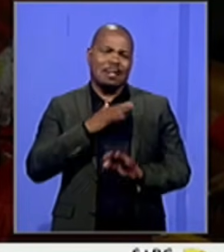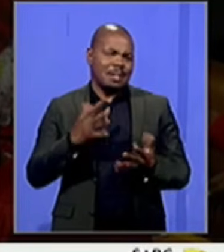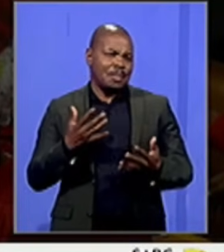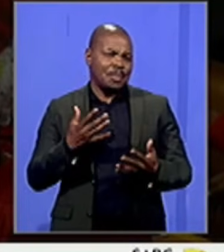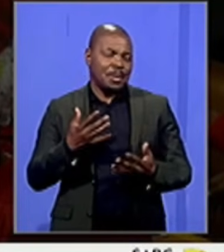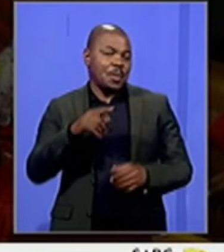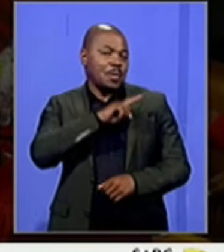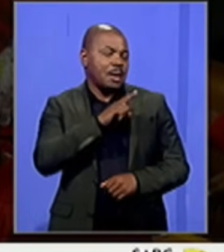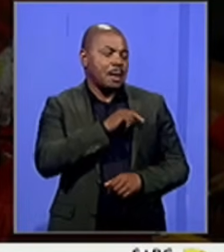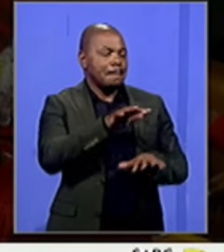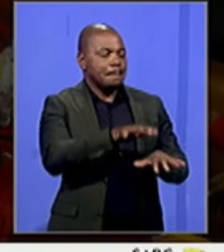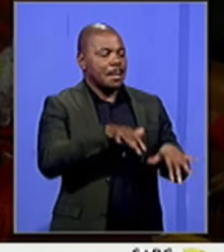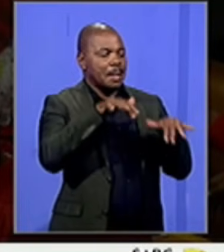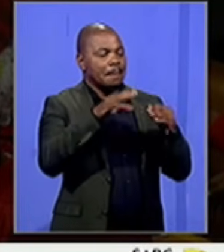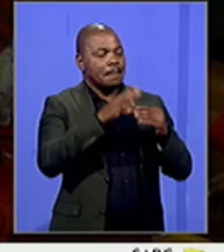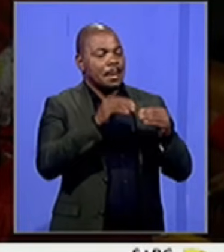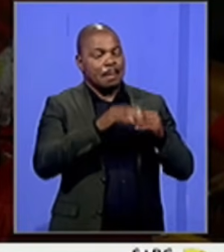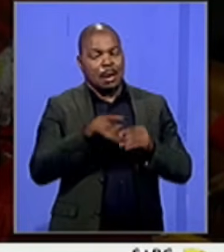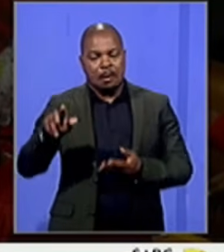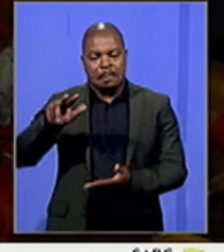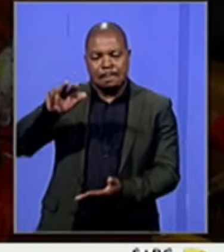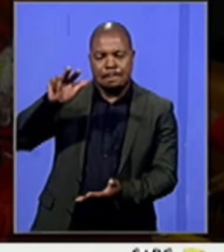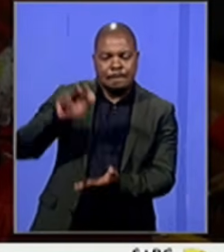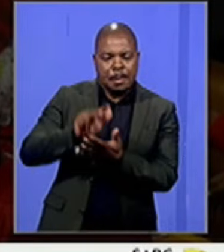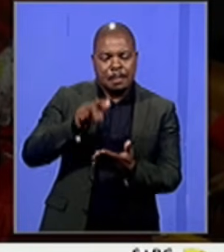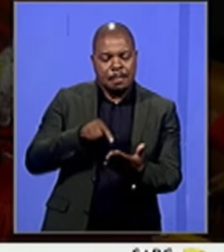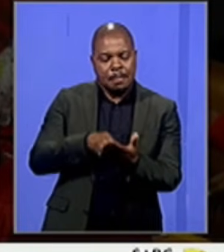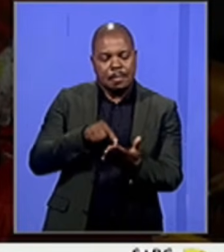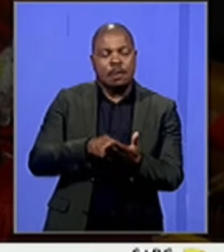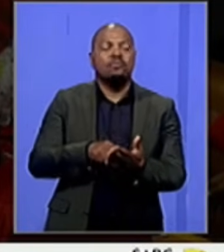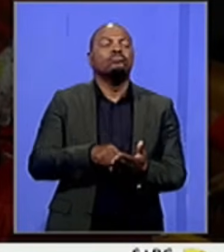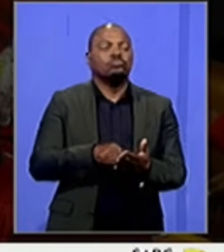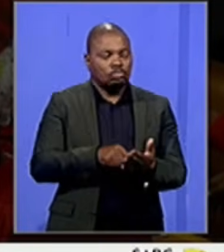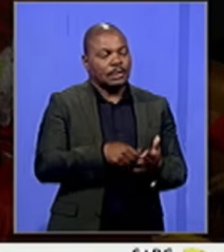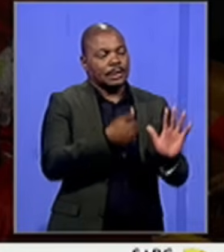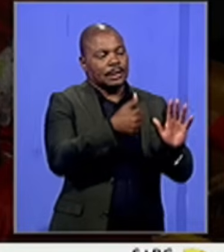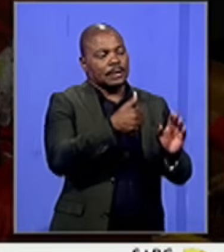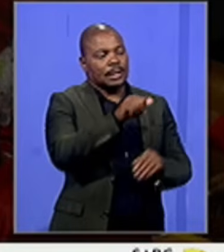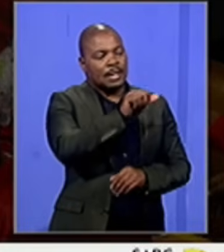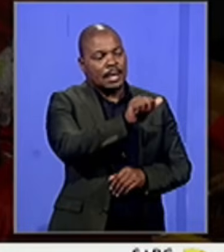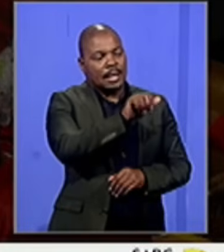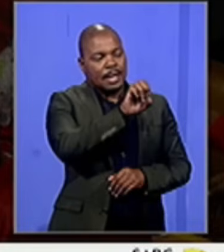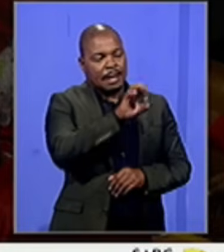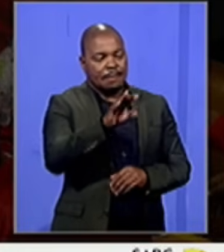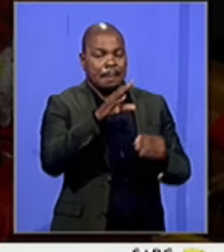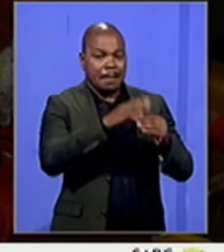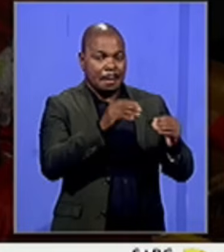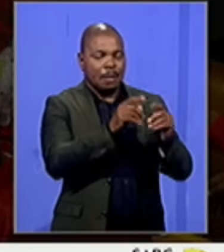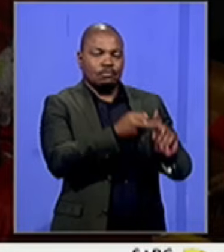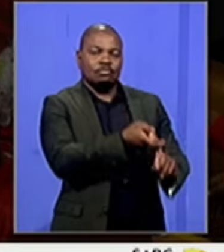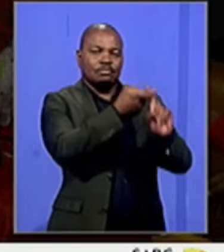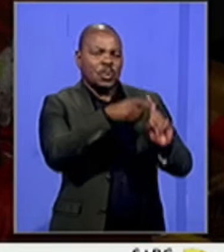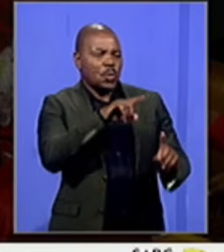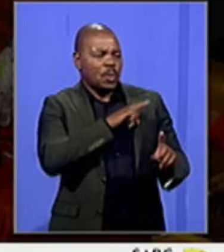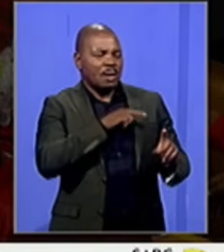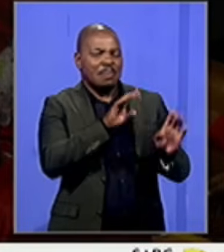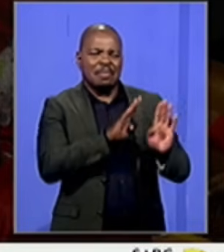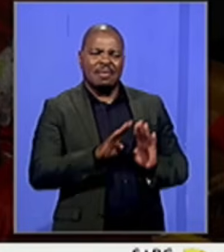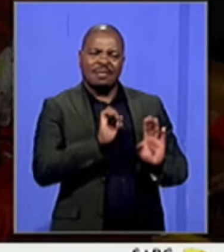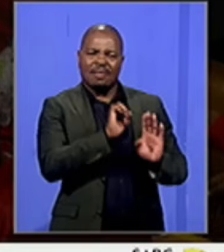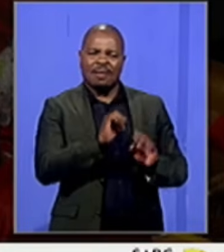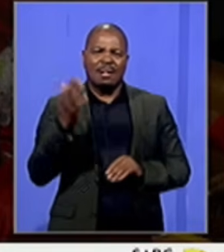gore maloko a parlamente a fetiše le go thekga go fegwa ga maloko a tshela a EFF malebana le maitshwaro a go šitiša